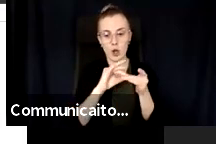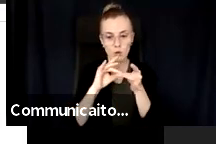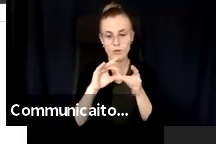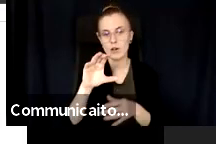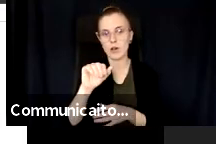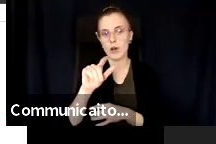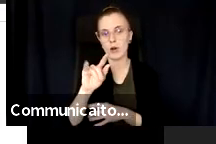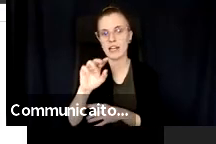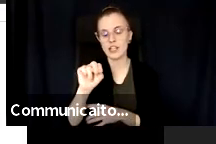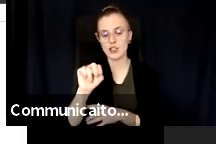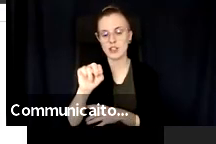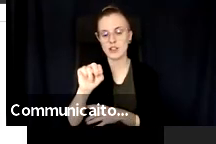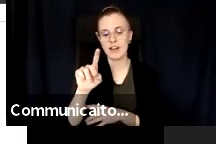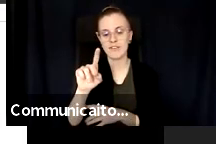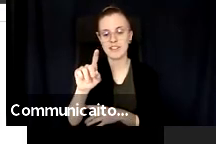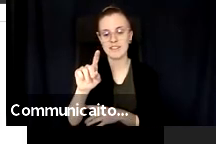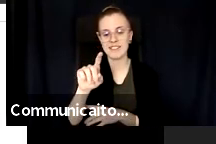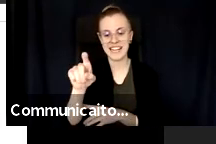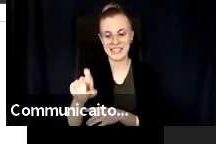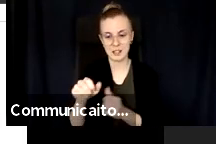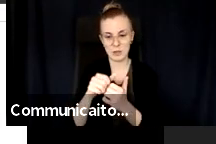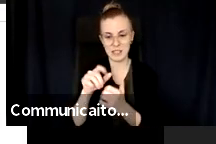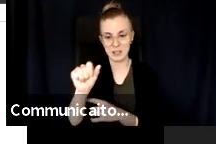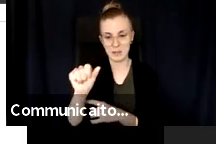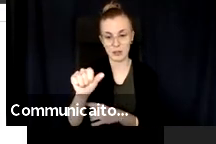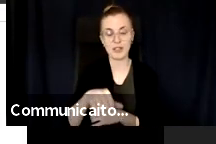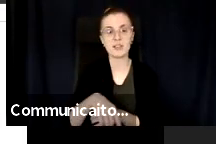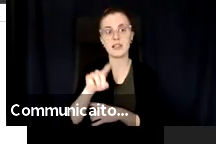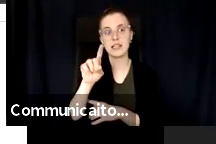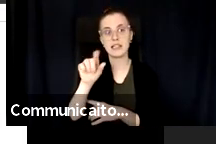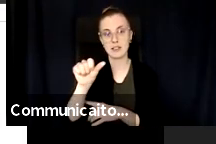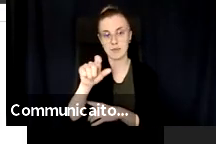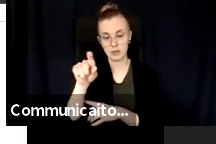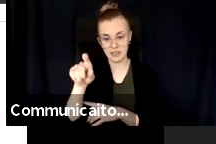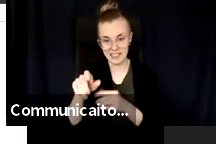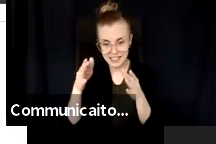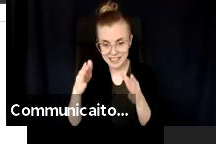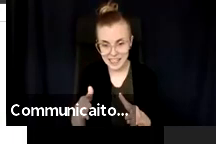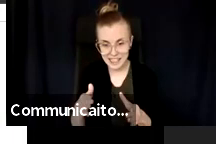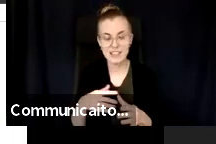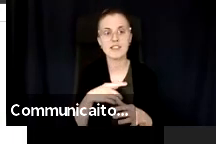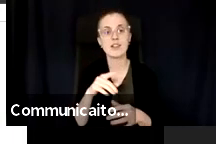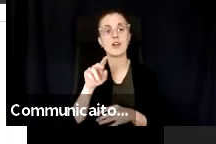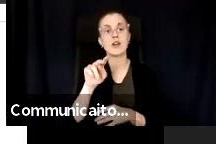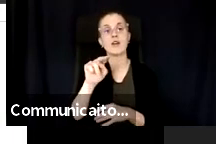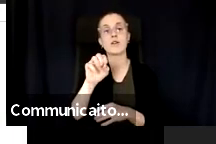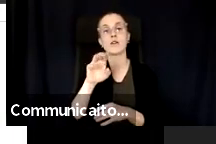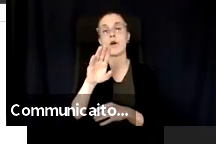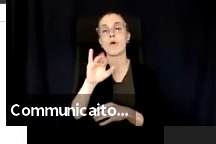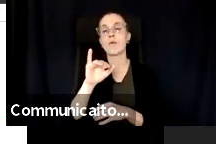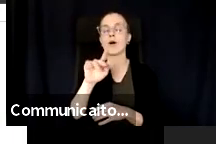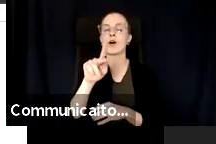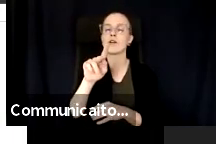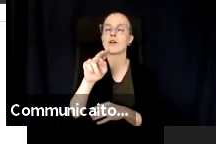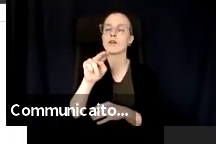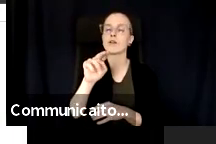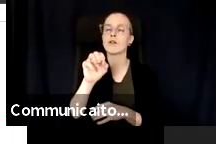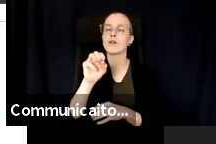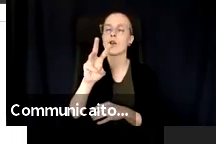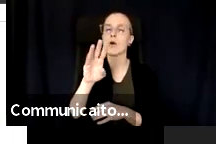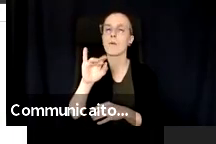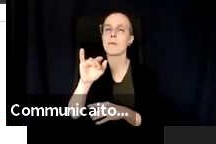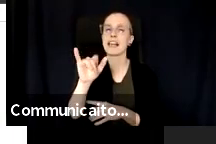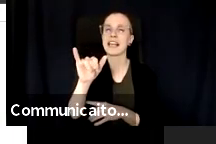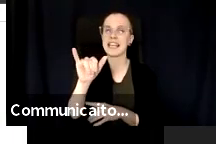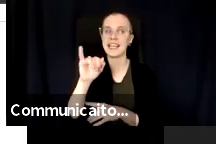Disability Rights Texas, the Governor's Committee on People with Disabilities, Nobility Incorporated, the National Federation of the Blind of